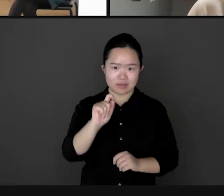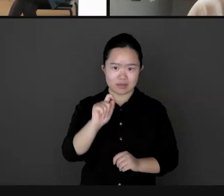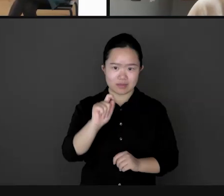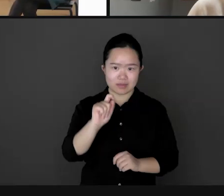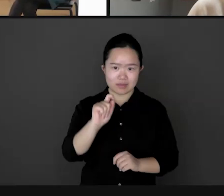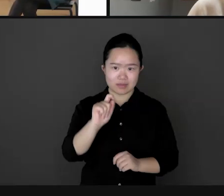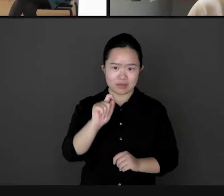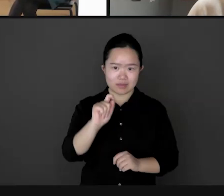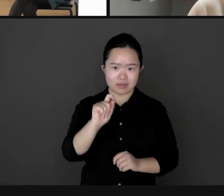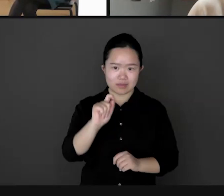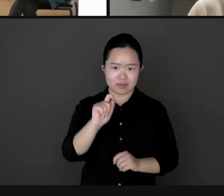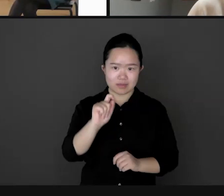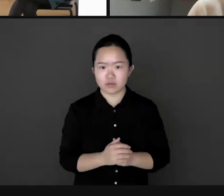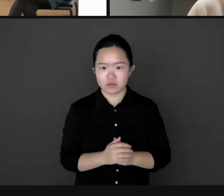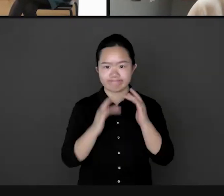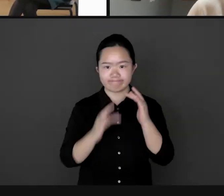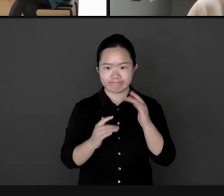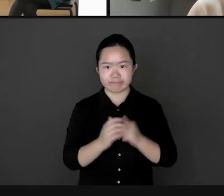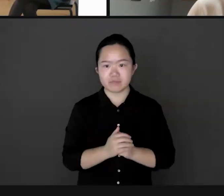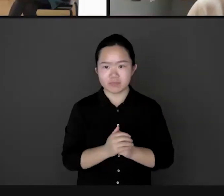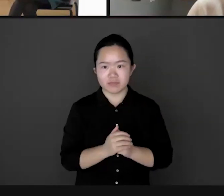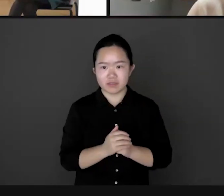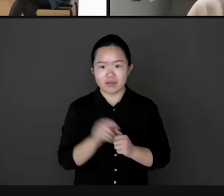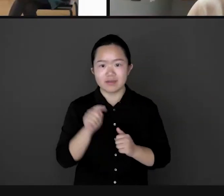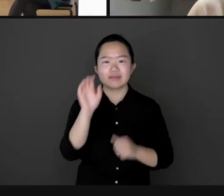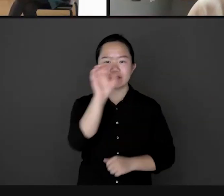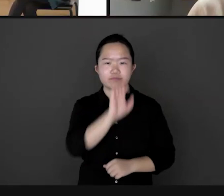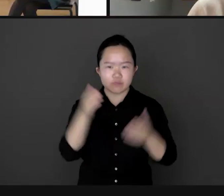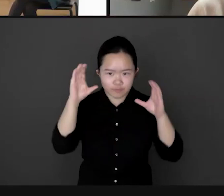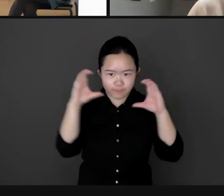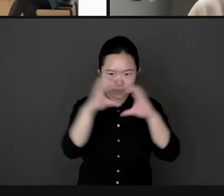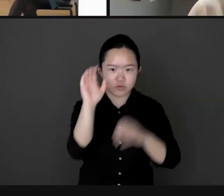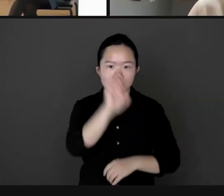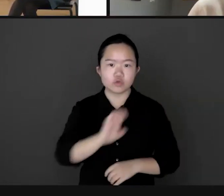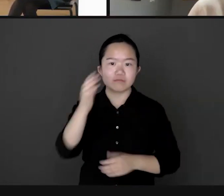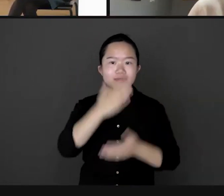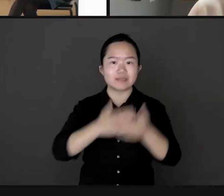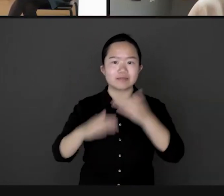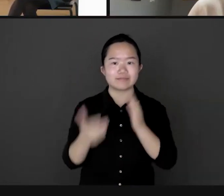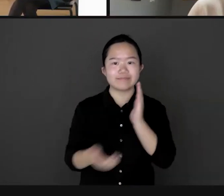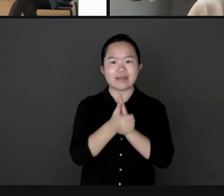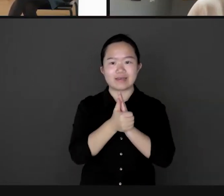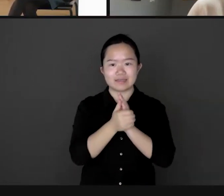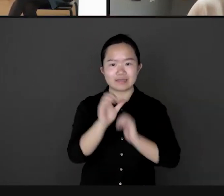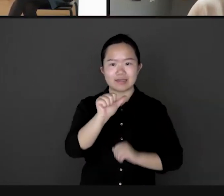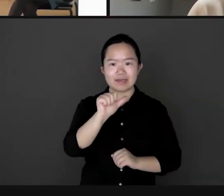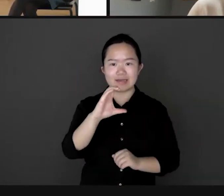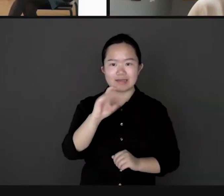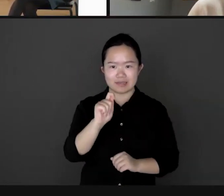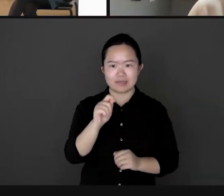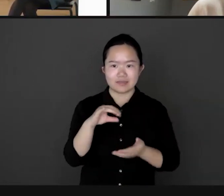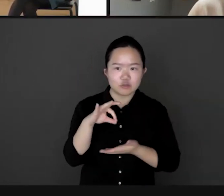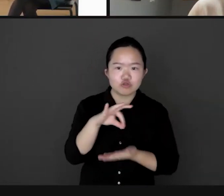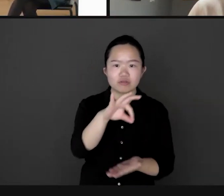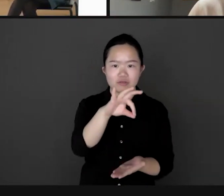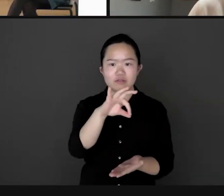of the disability strategy. And things that we asked for and have for many years that are very relevant to everyone here today would be